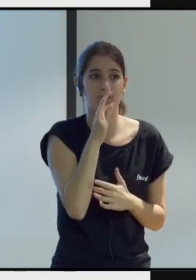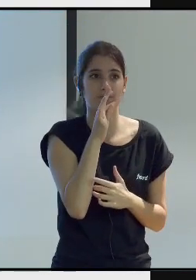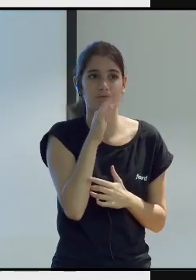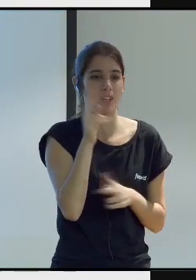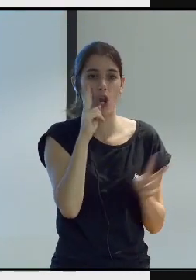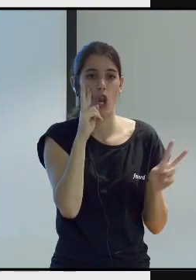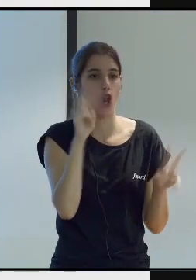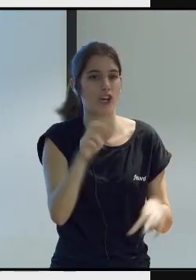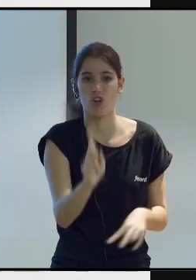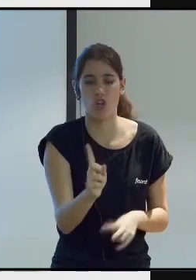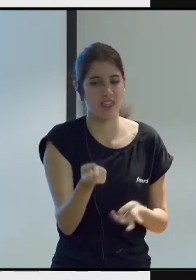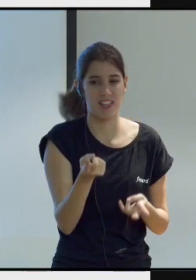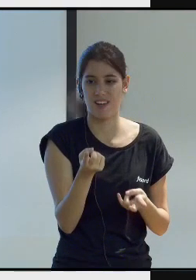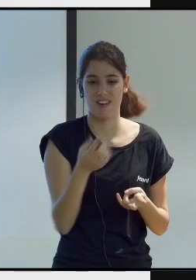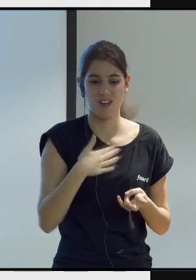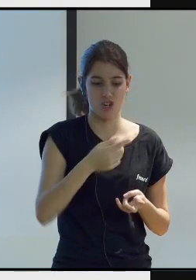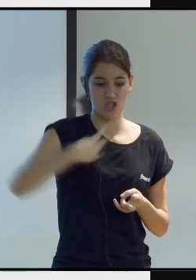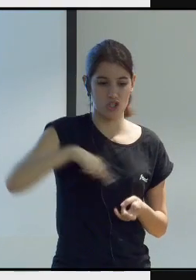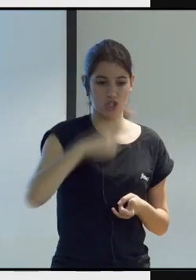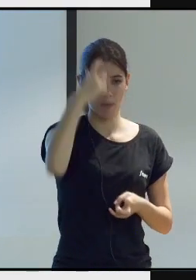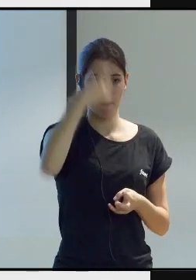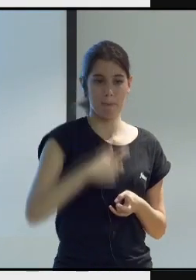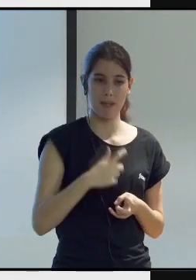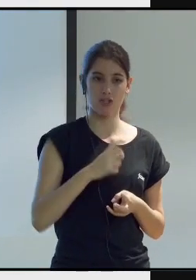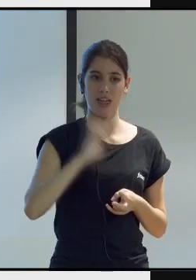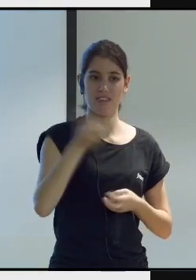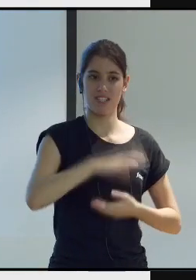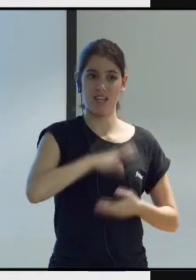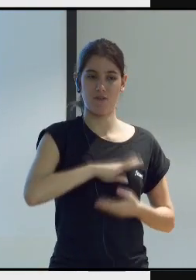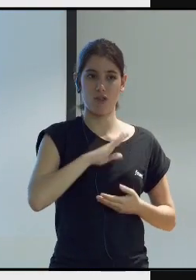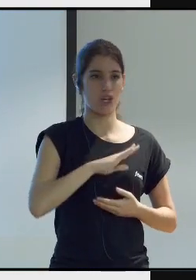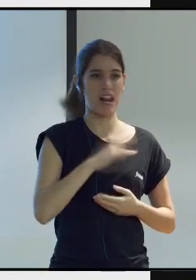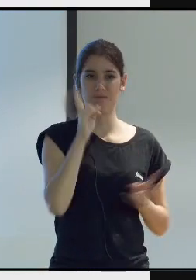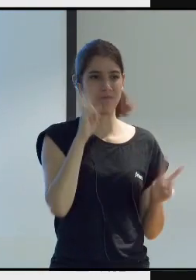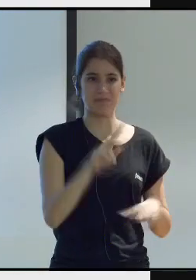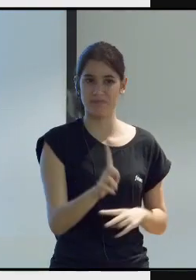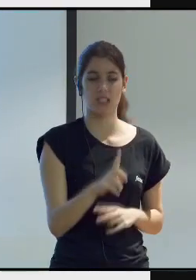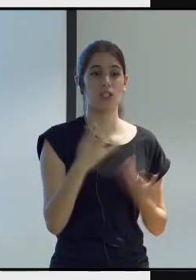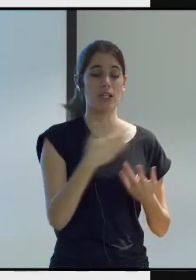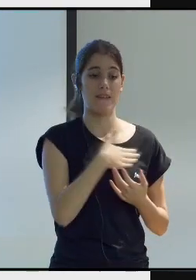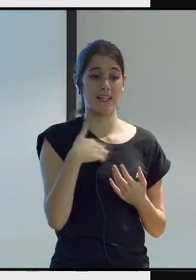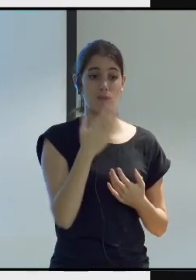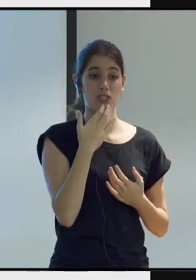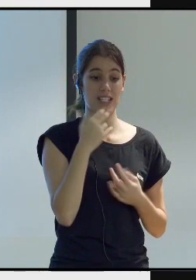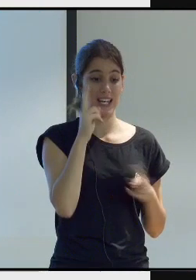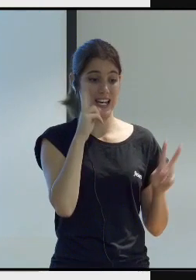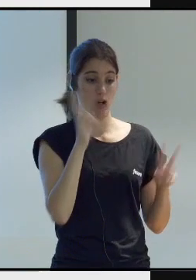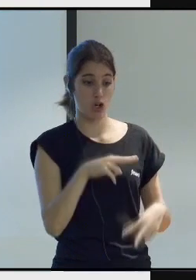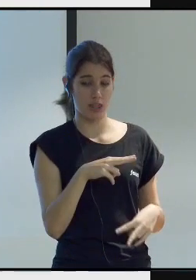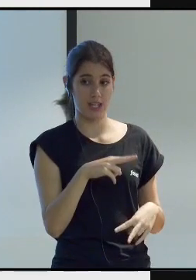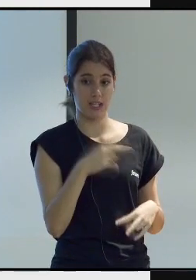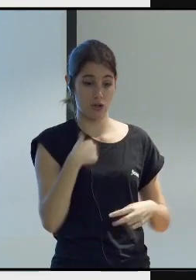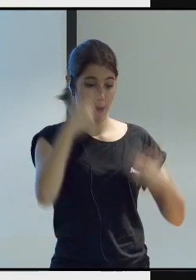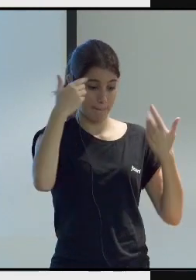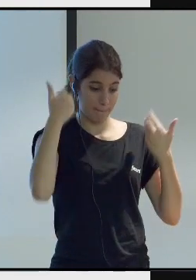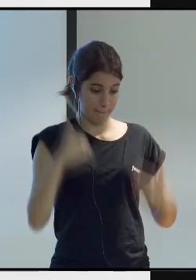assessment from one country is different than another. We really want that if you are recognized in one European country as a person with having a